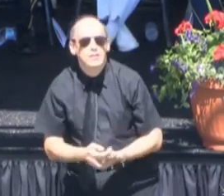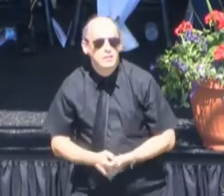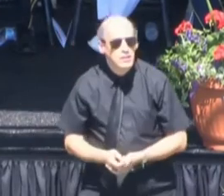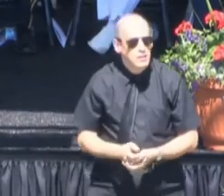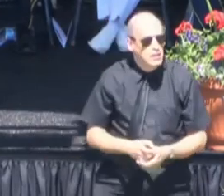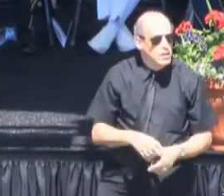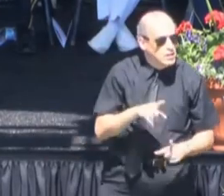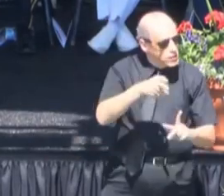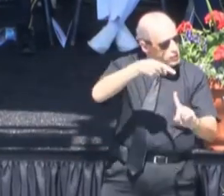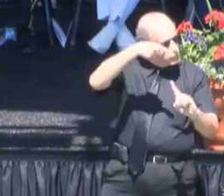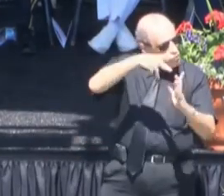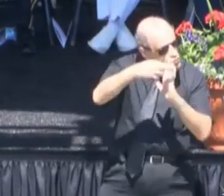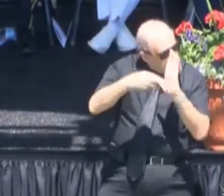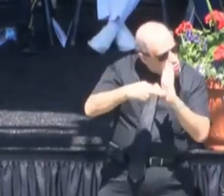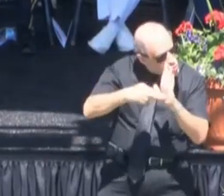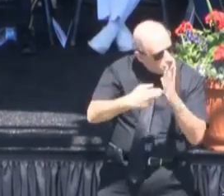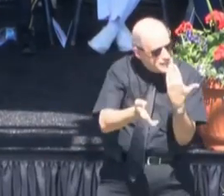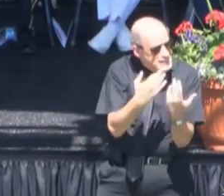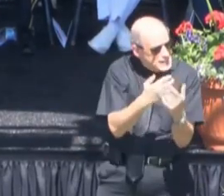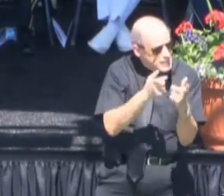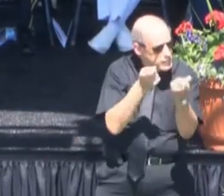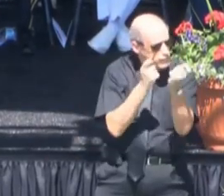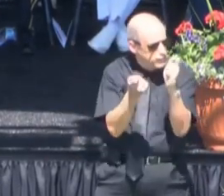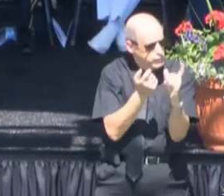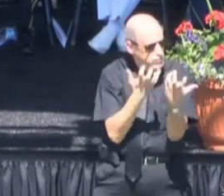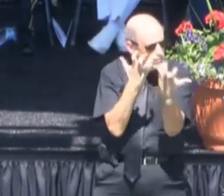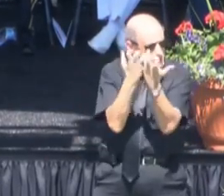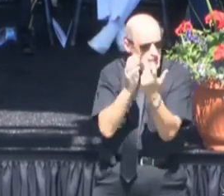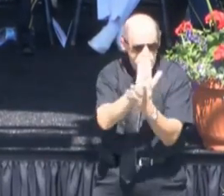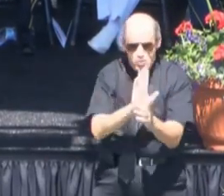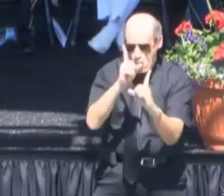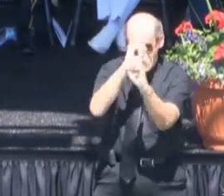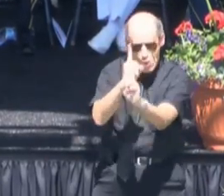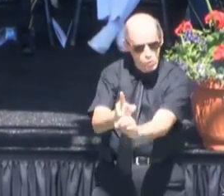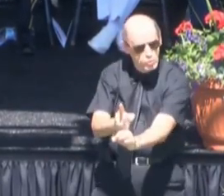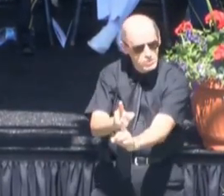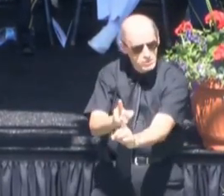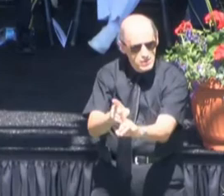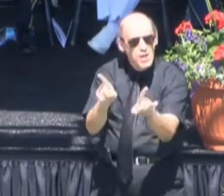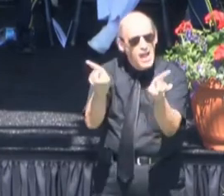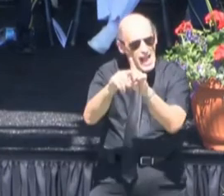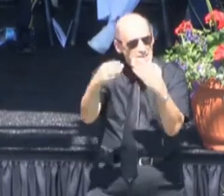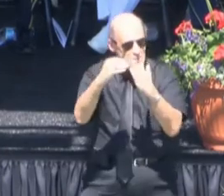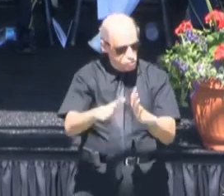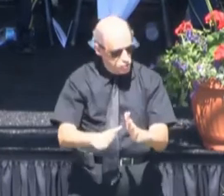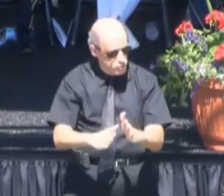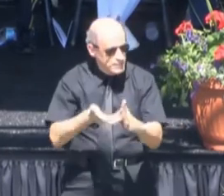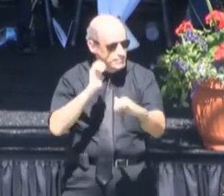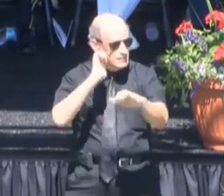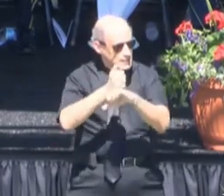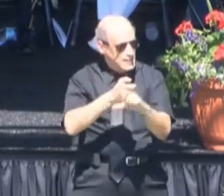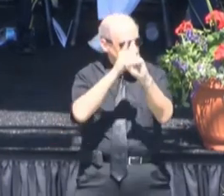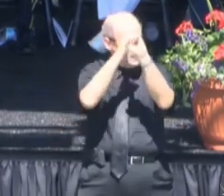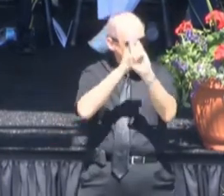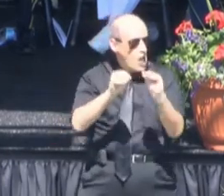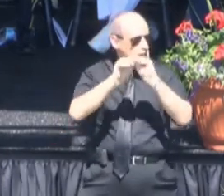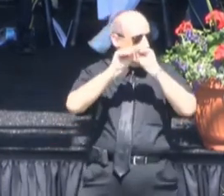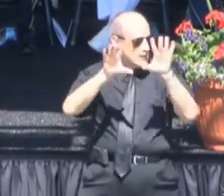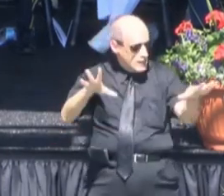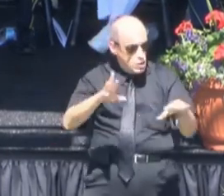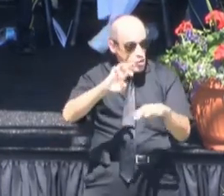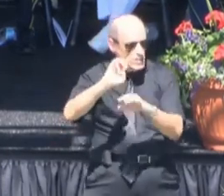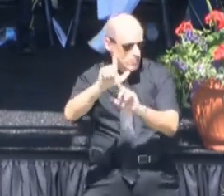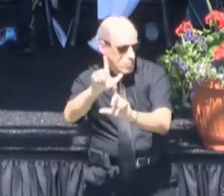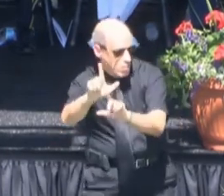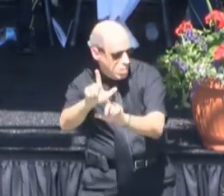This principle can easily be adopted to the goals that you set when you are a leader. Set straightforward or crystal goals,